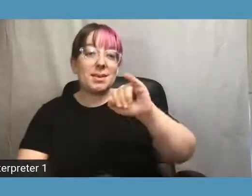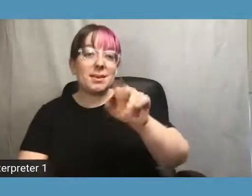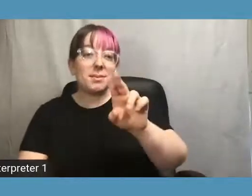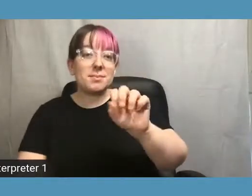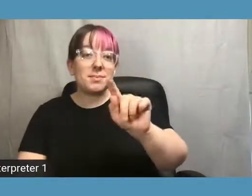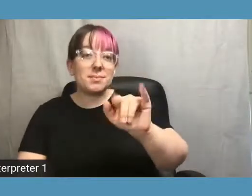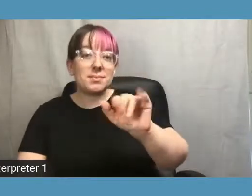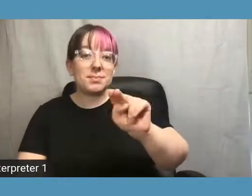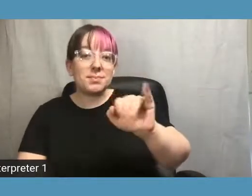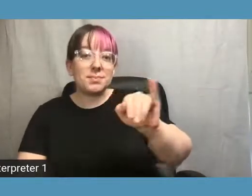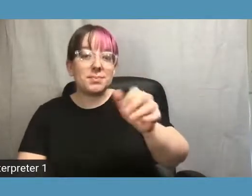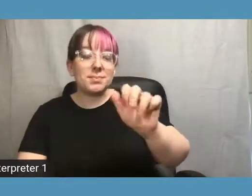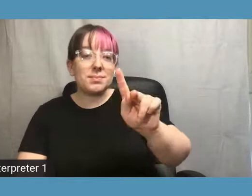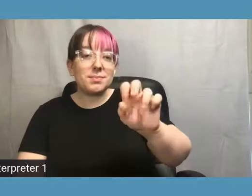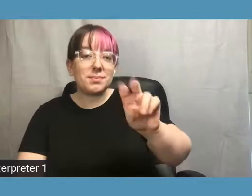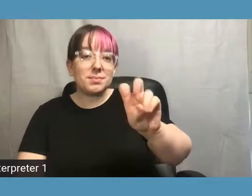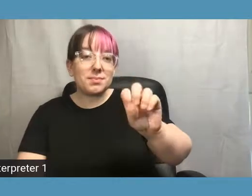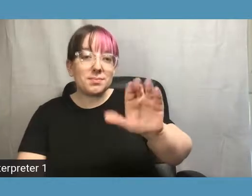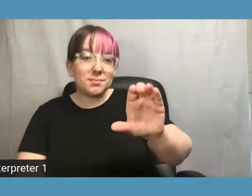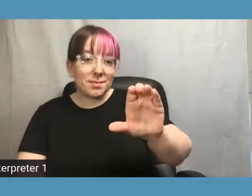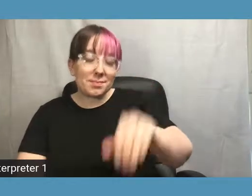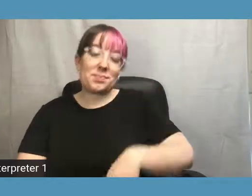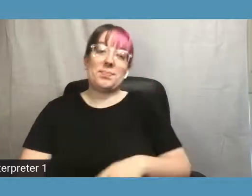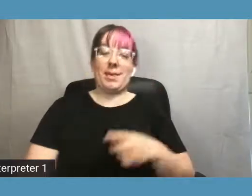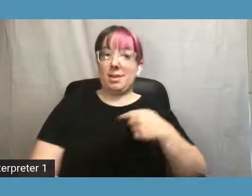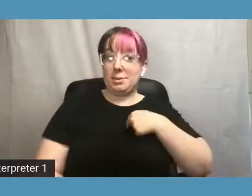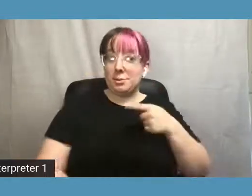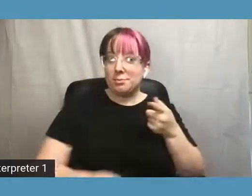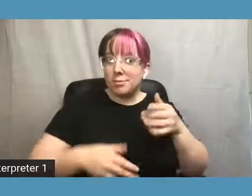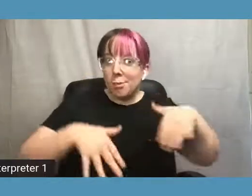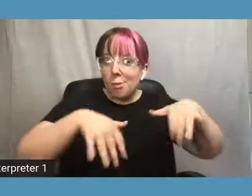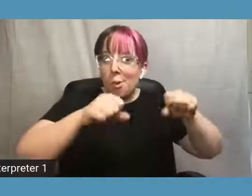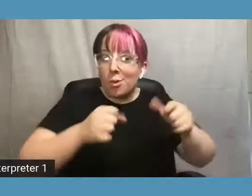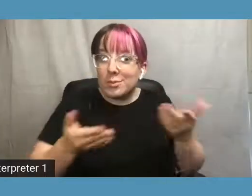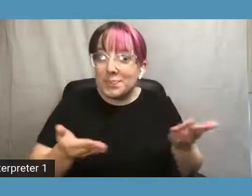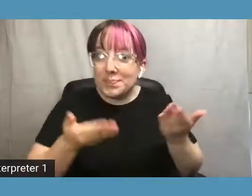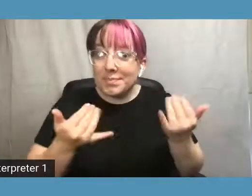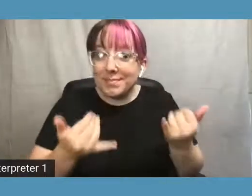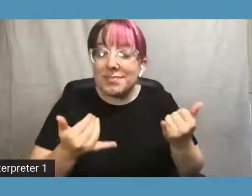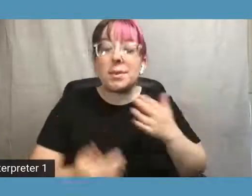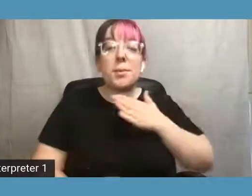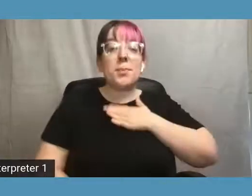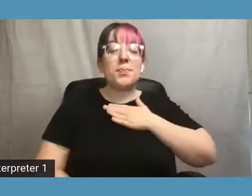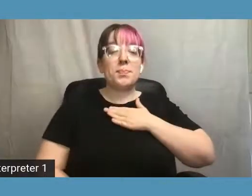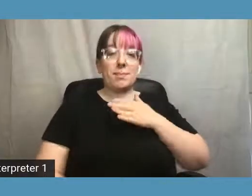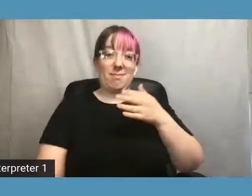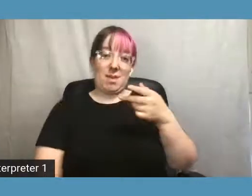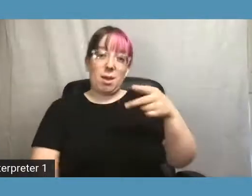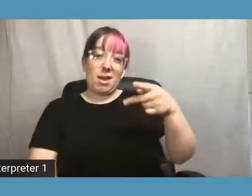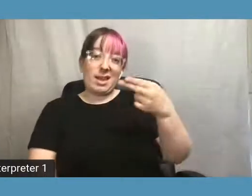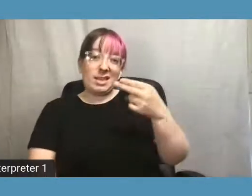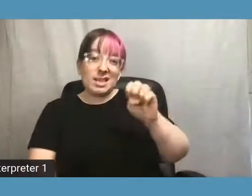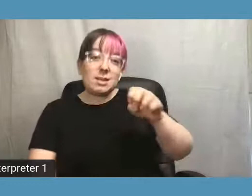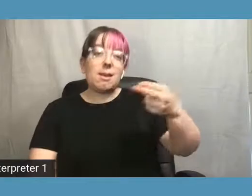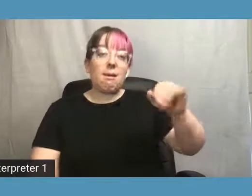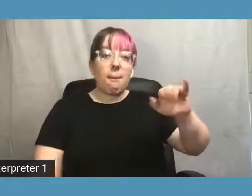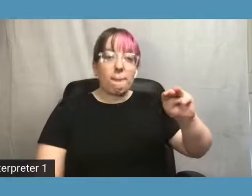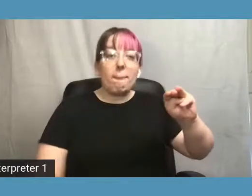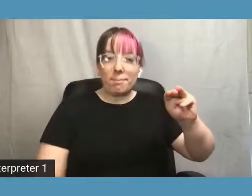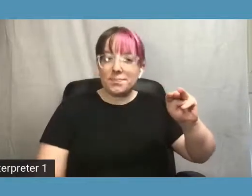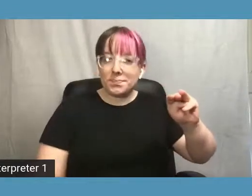Museums Association, and I'm your host for today's program. My pronouns are he, him. I am a white middle-aged